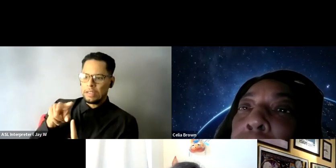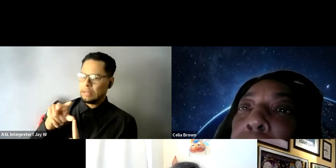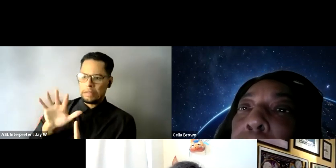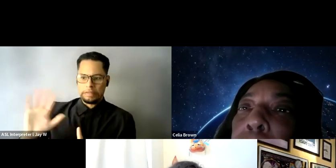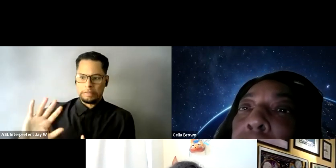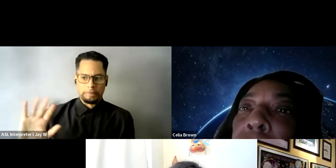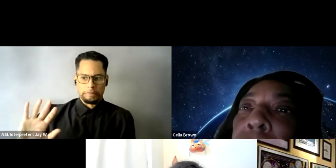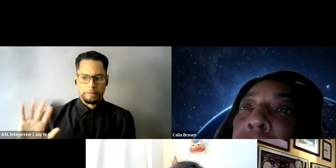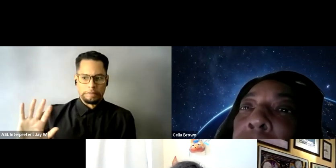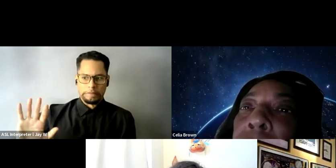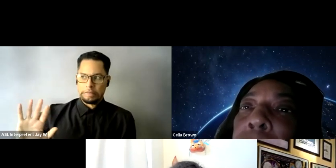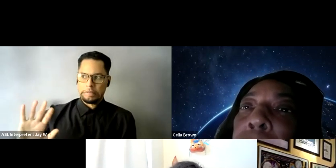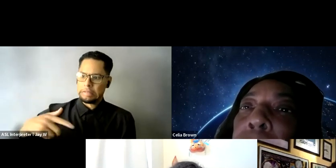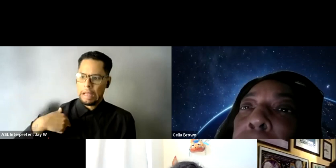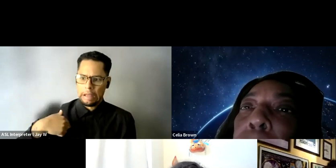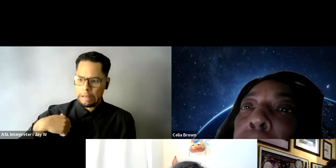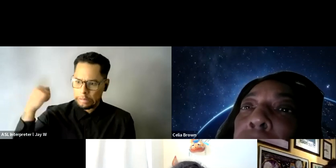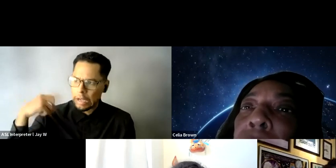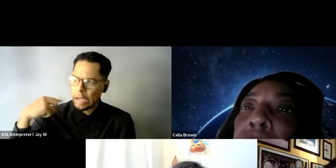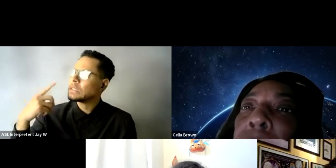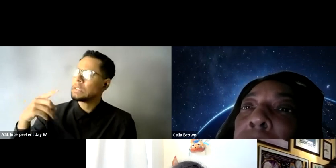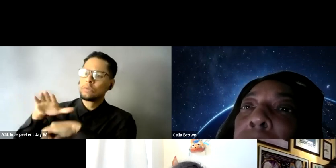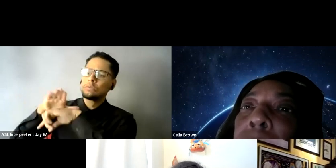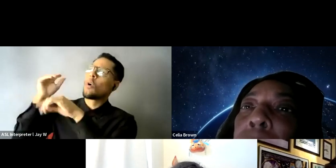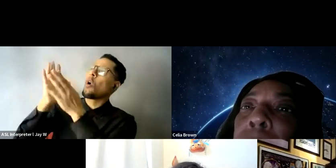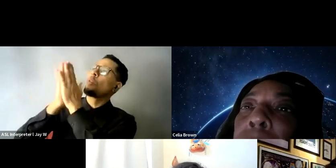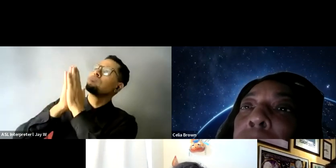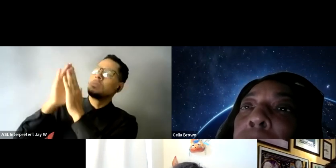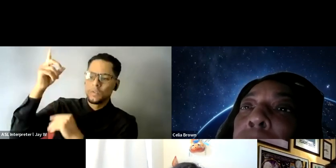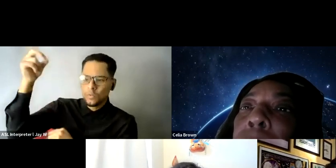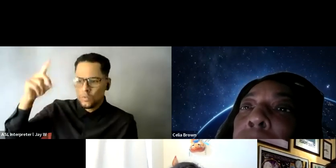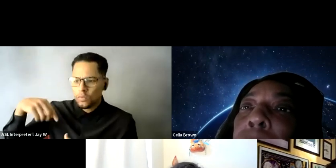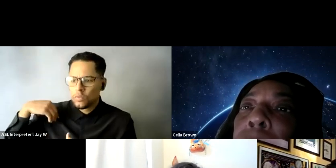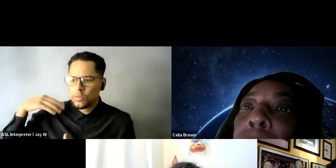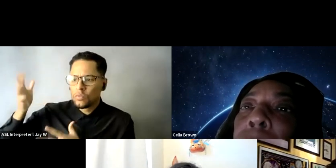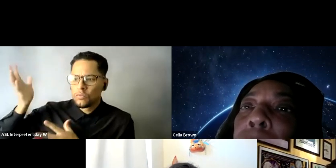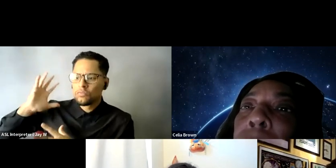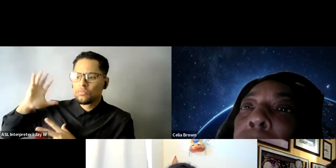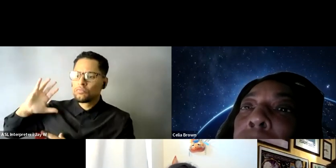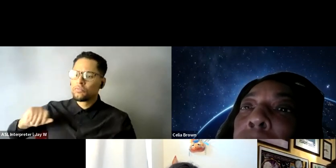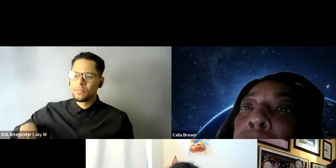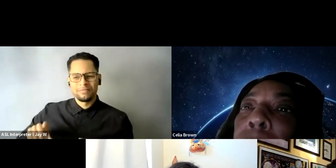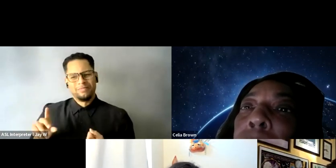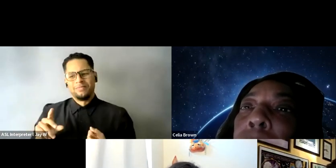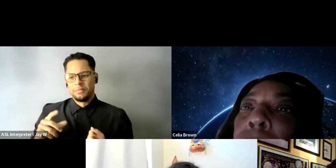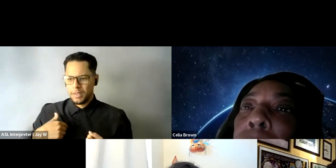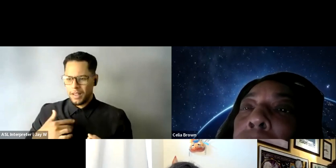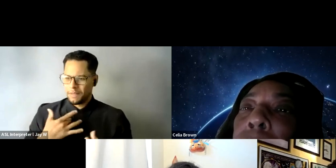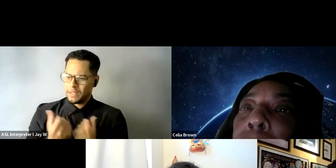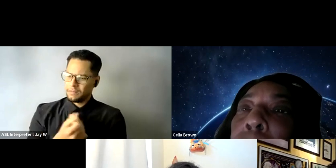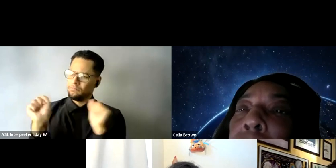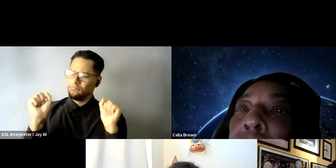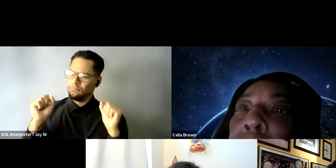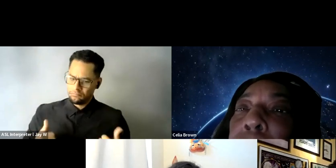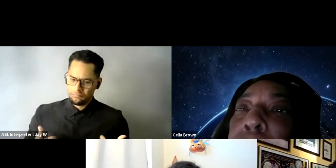mad that I'd call upon my ancestors, but I find it liberatory. And with that, I want to also share with Celia, you